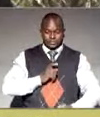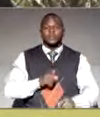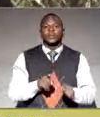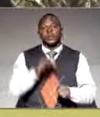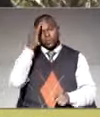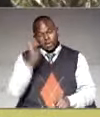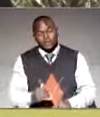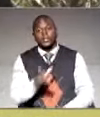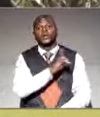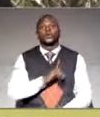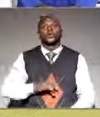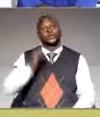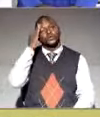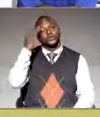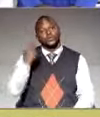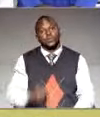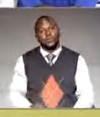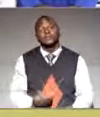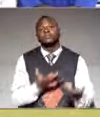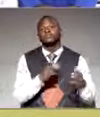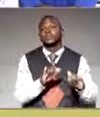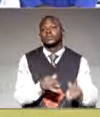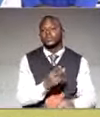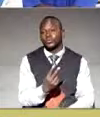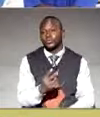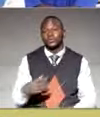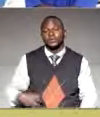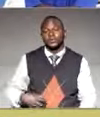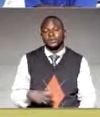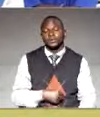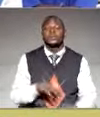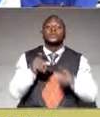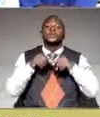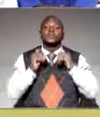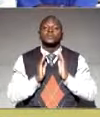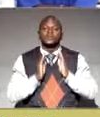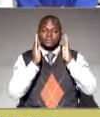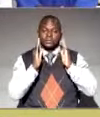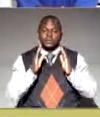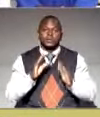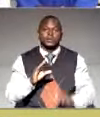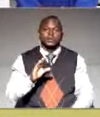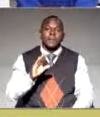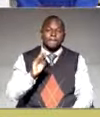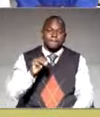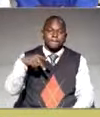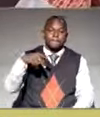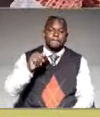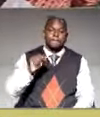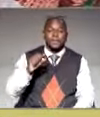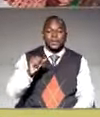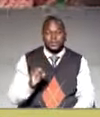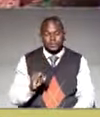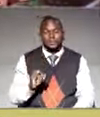katonda amanyi wachi ya chikoze. After a funeral service led by Reverend Canon Mpaji David of St. Andrew Church, Mukono